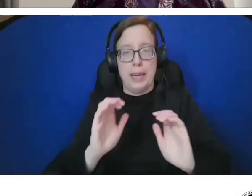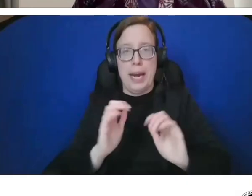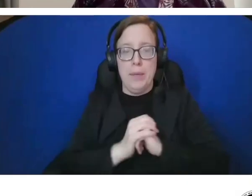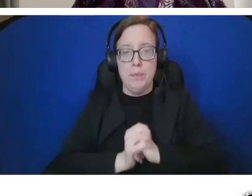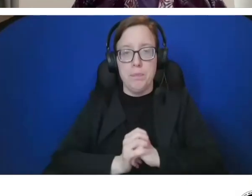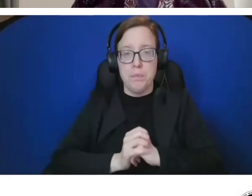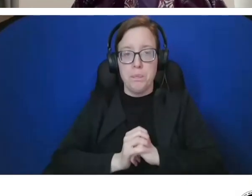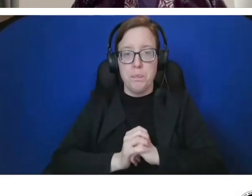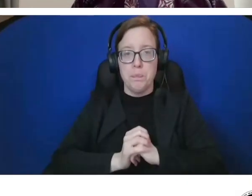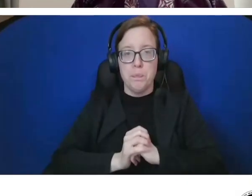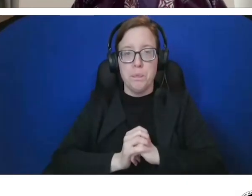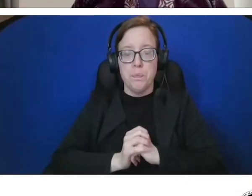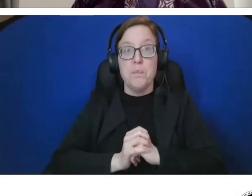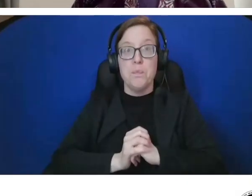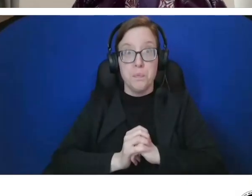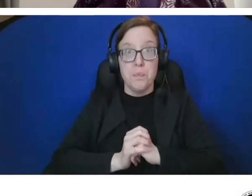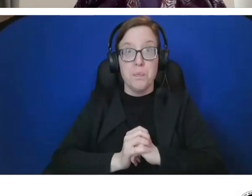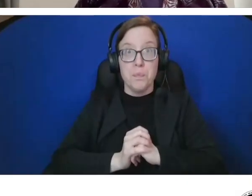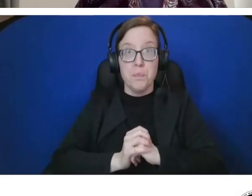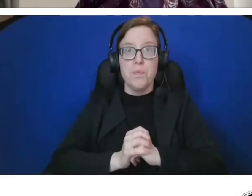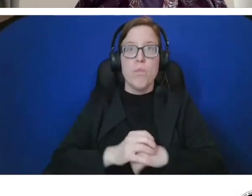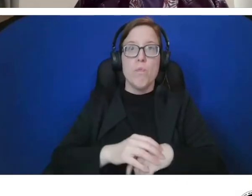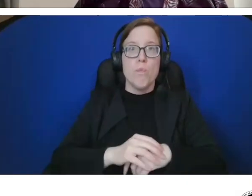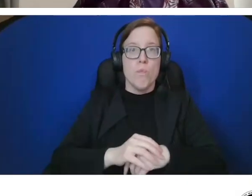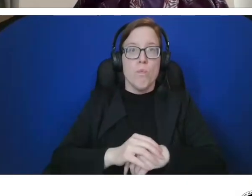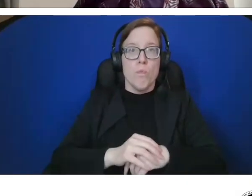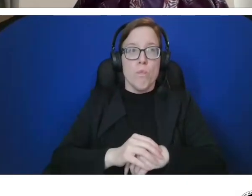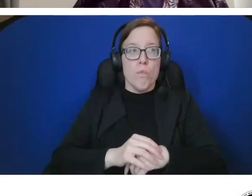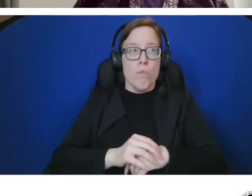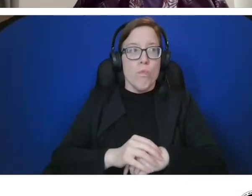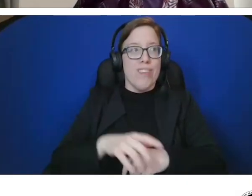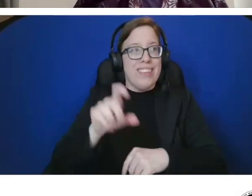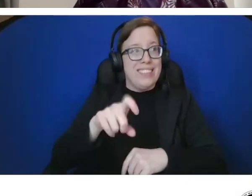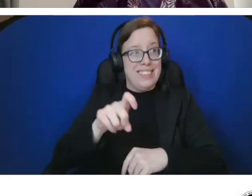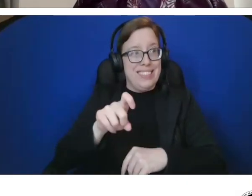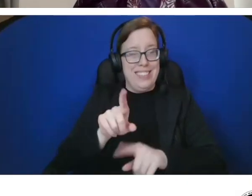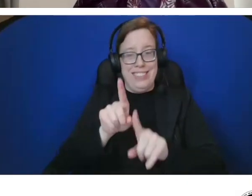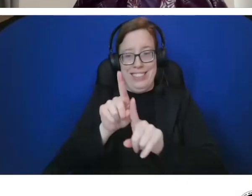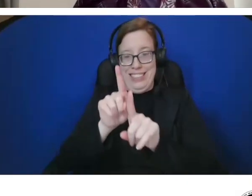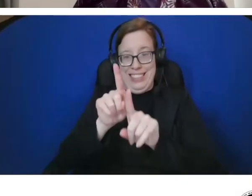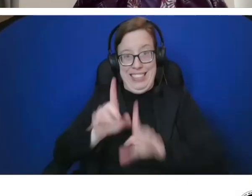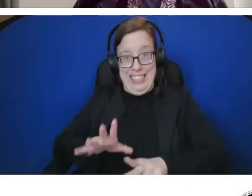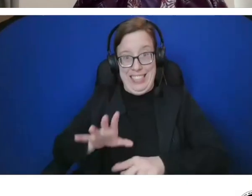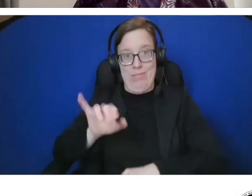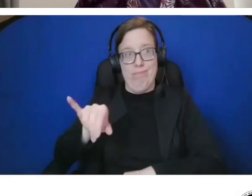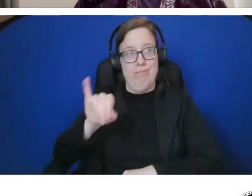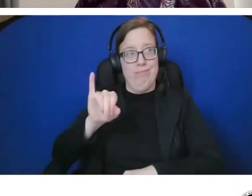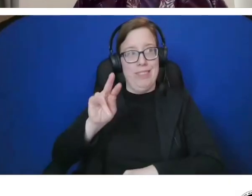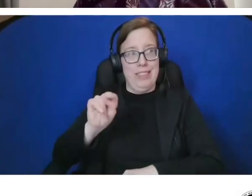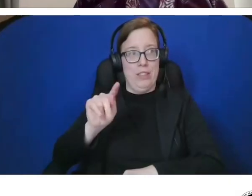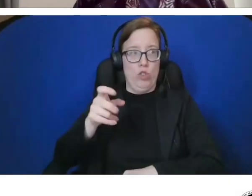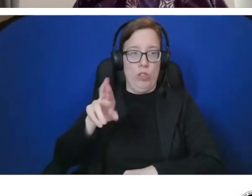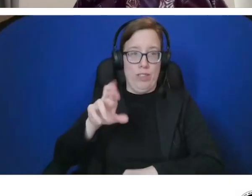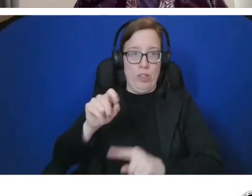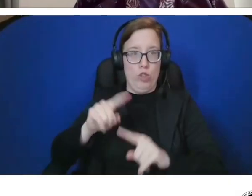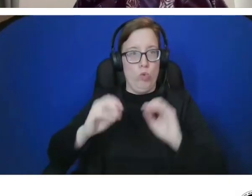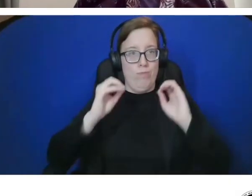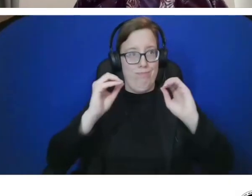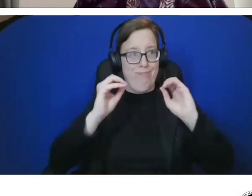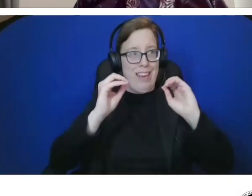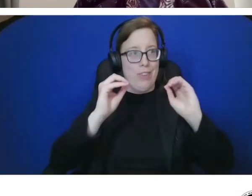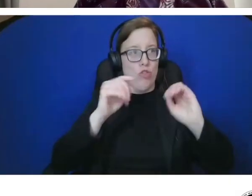communicate. All right. We also, of course, need interveners to educate others about